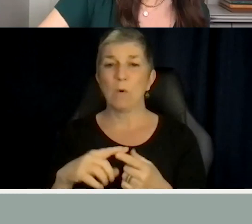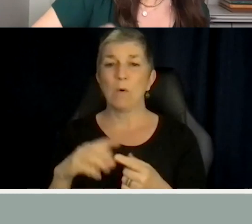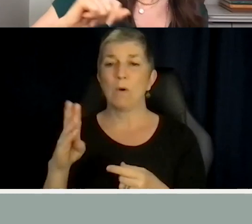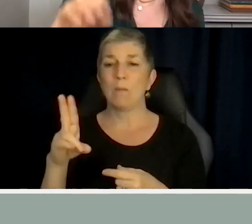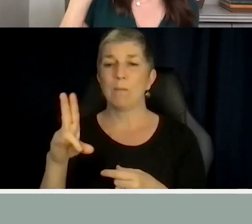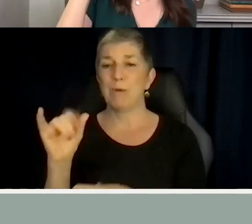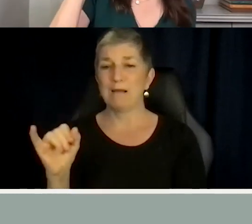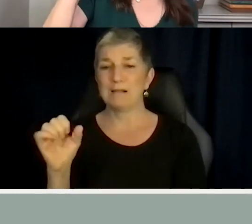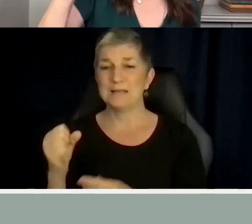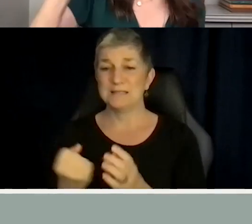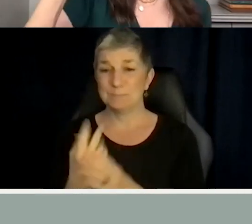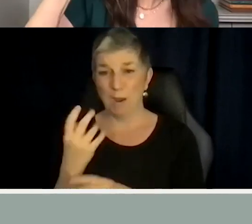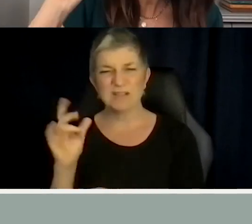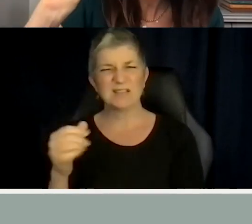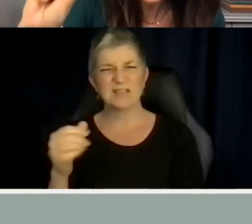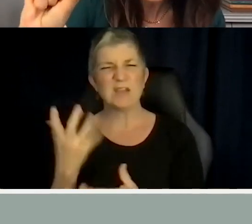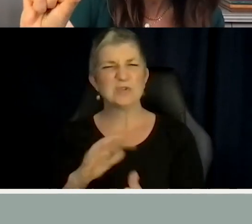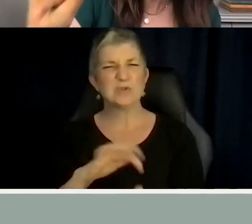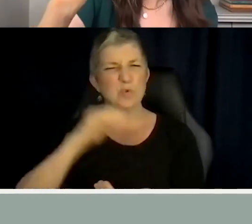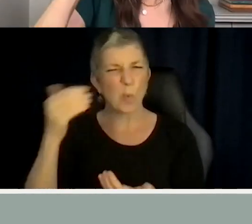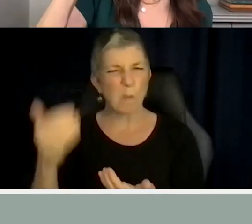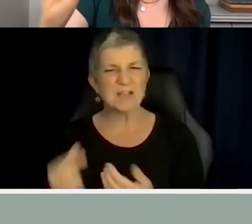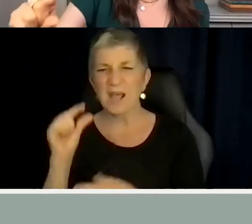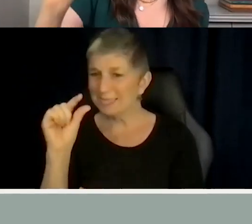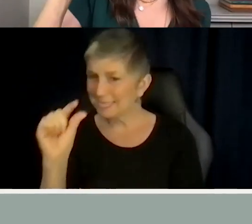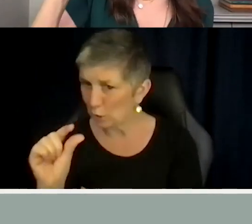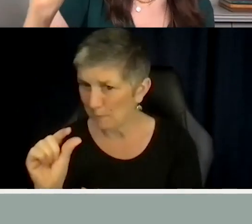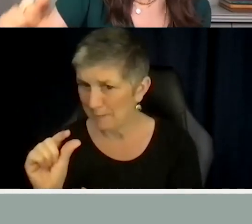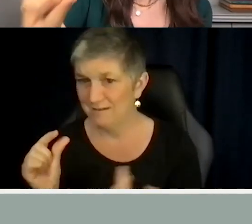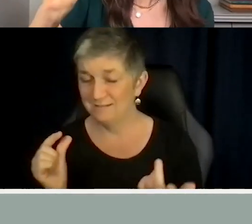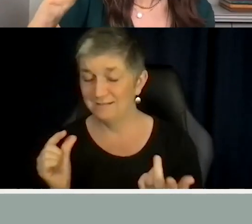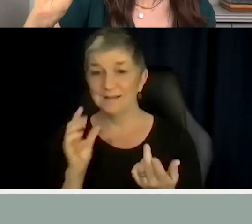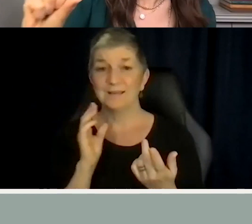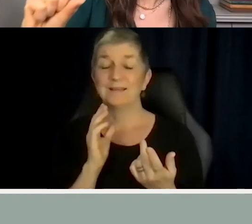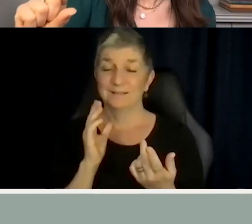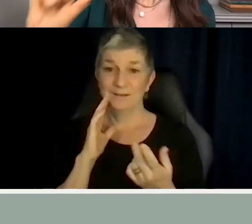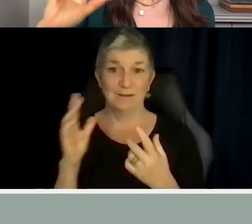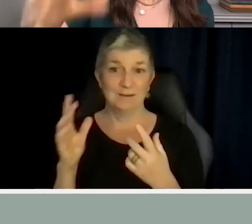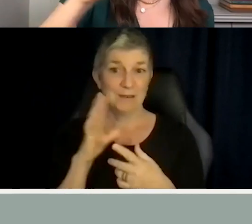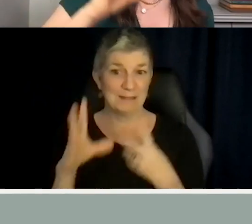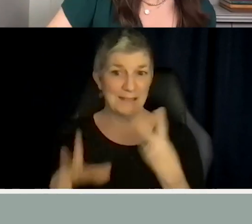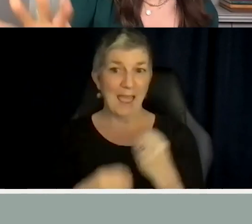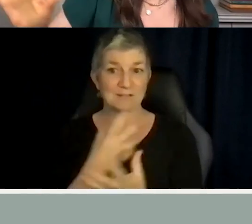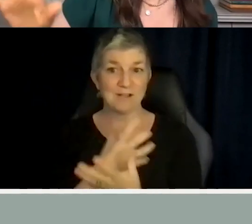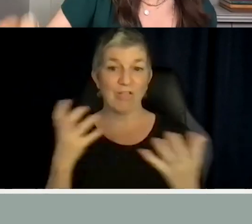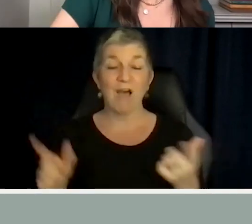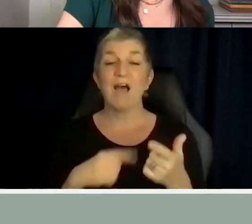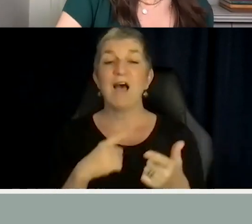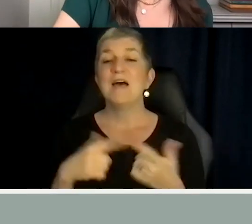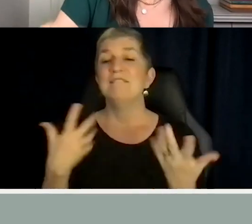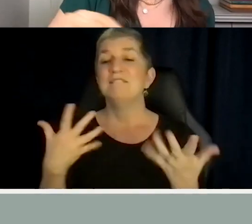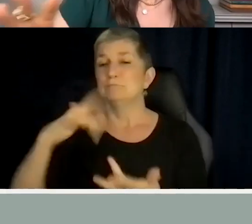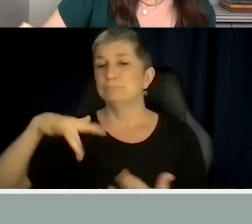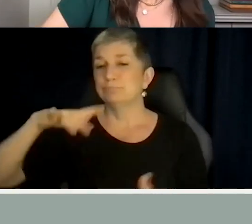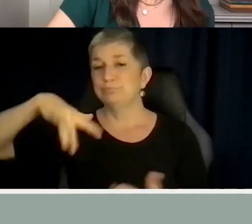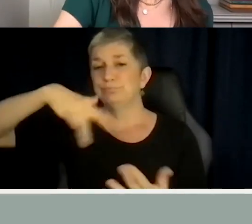a whole bunch in there, but think about it. A little bit goes such a long way. And then after you blend it, you